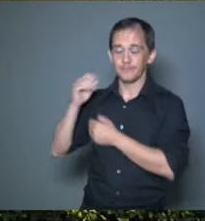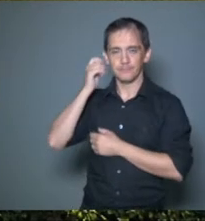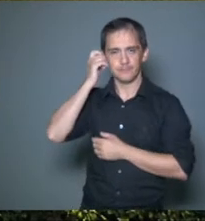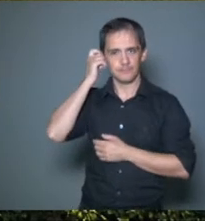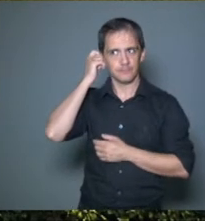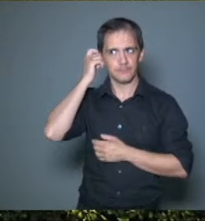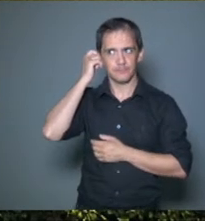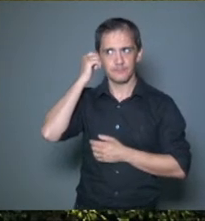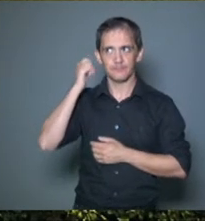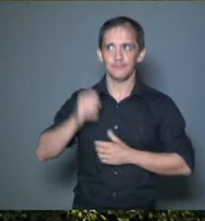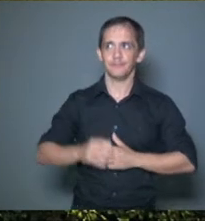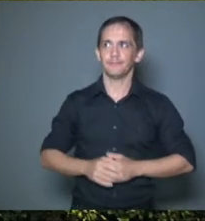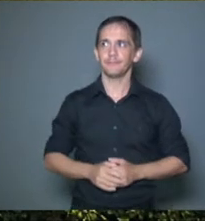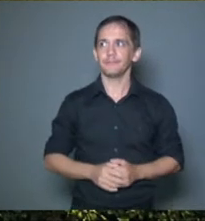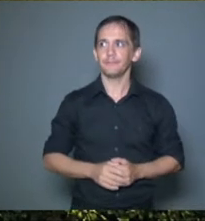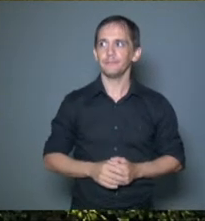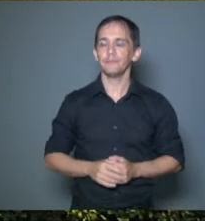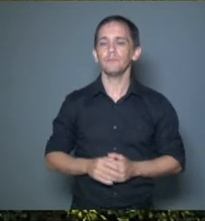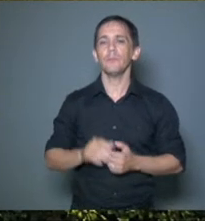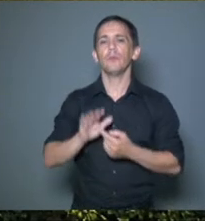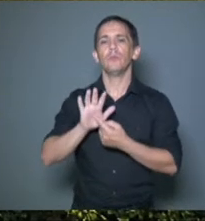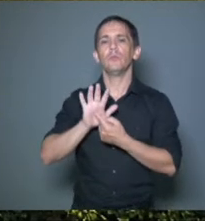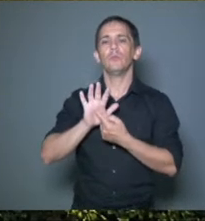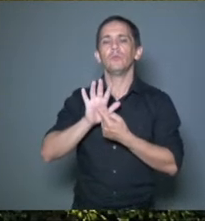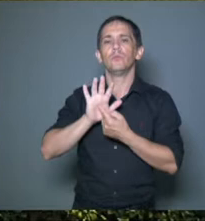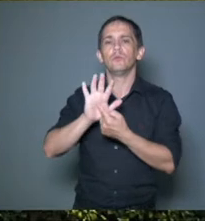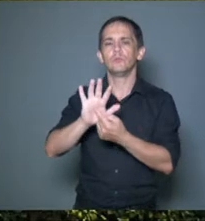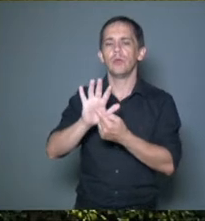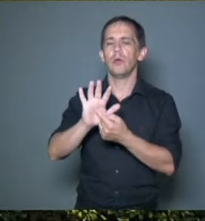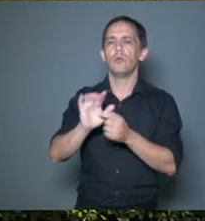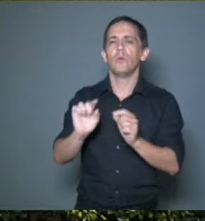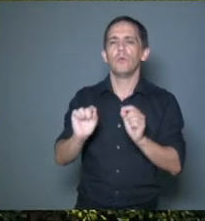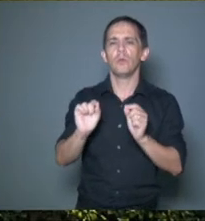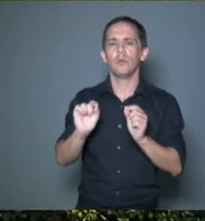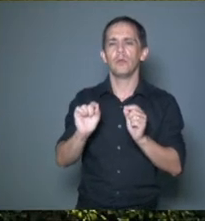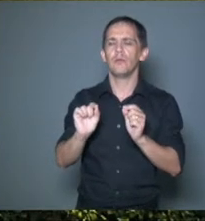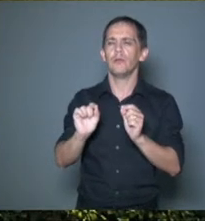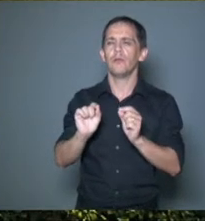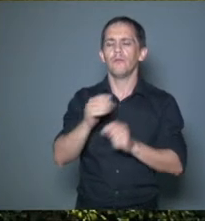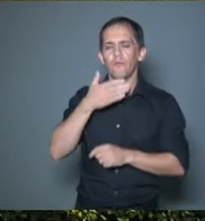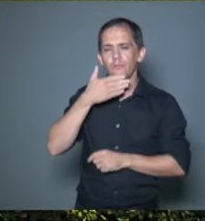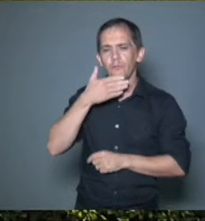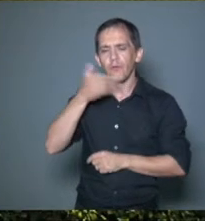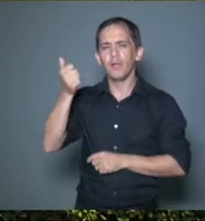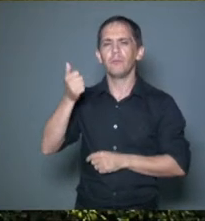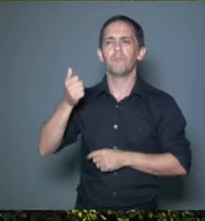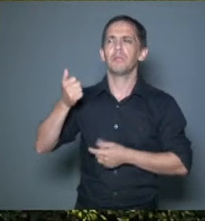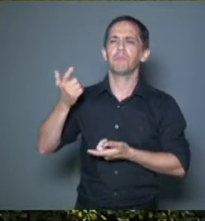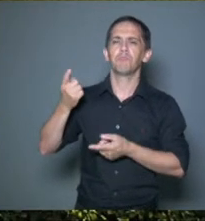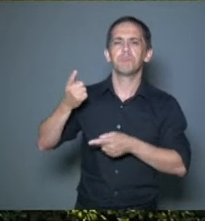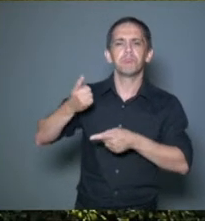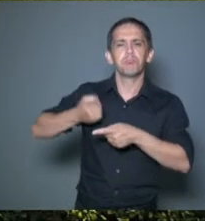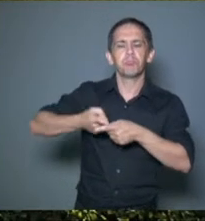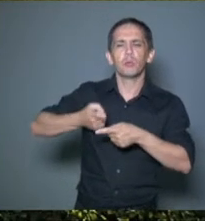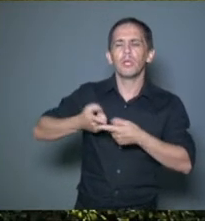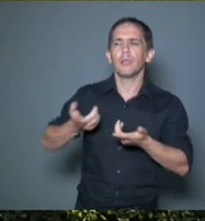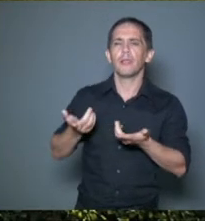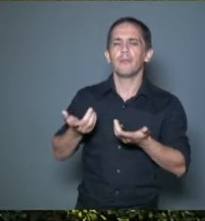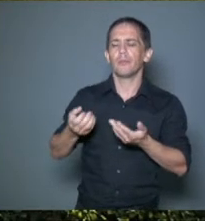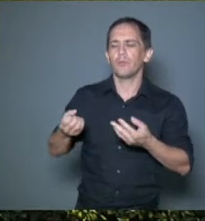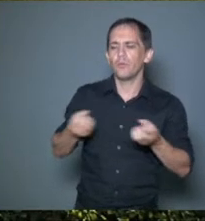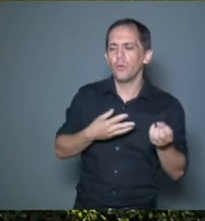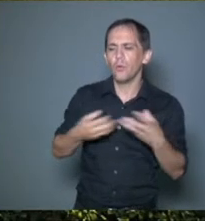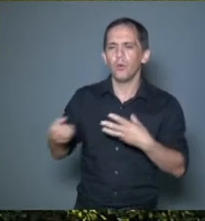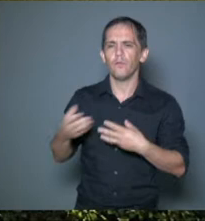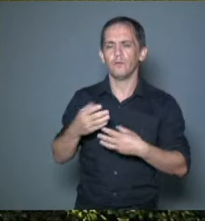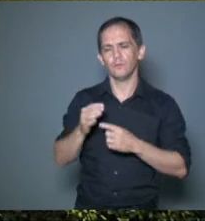that we've been sharing with the market. We see here the benefit we've been trying